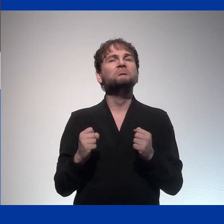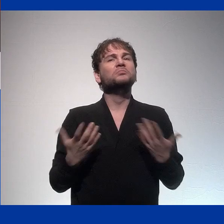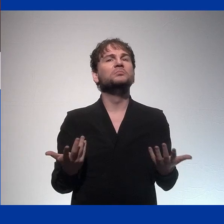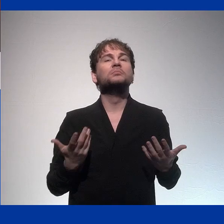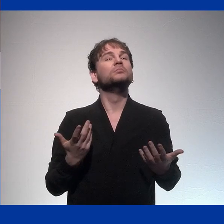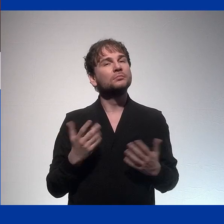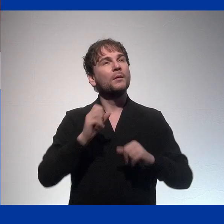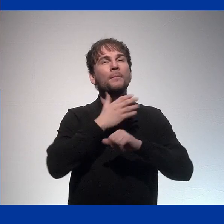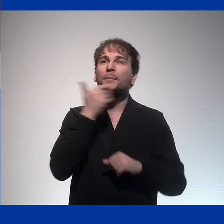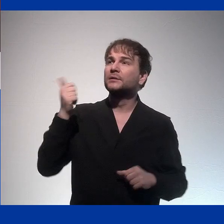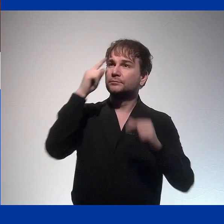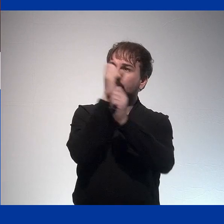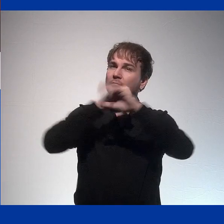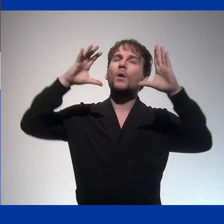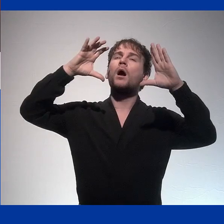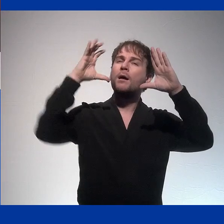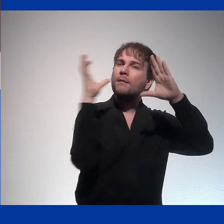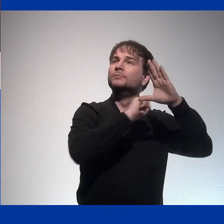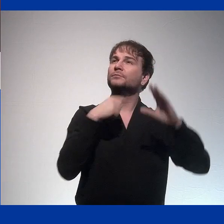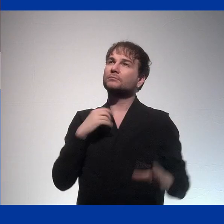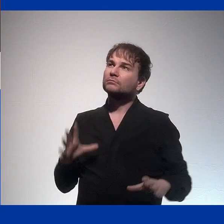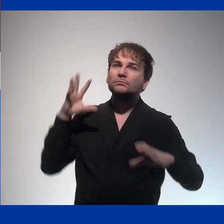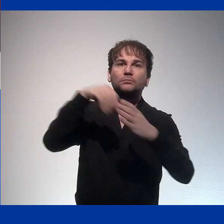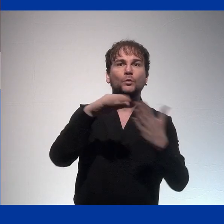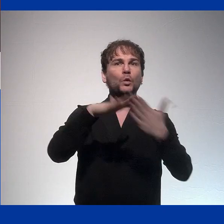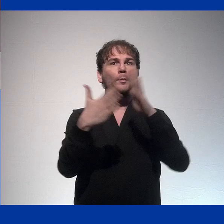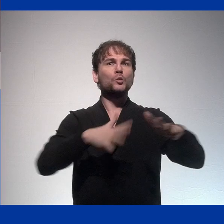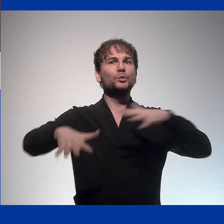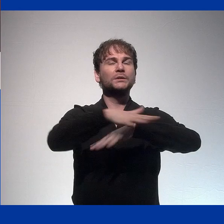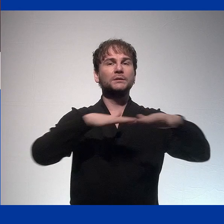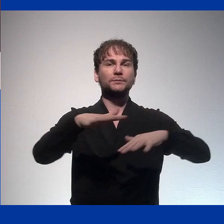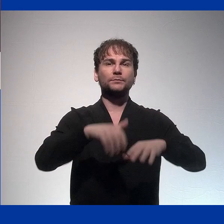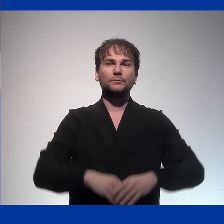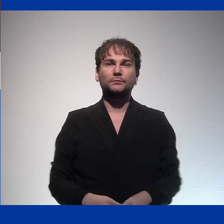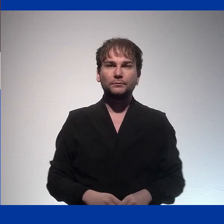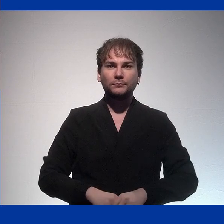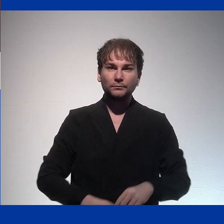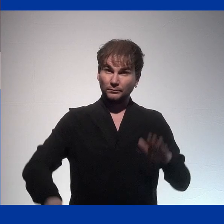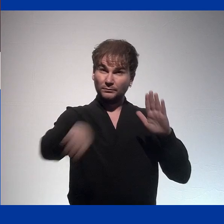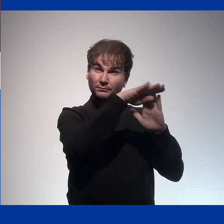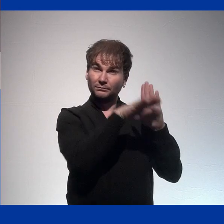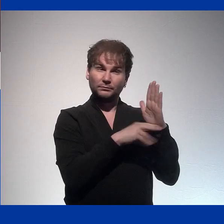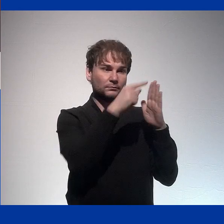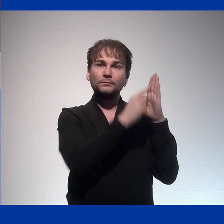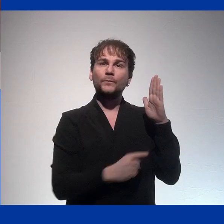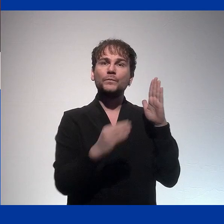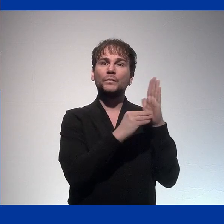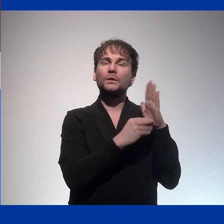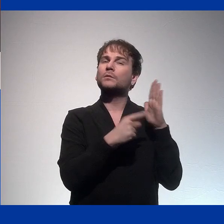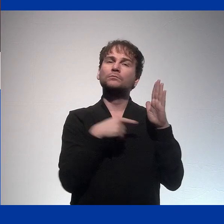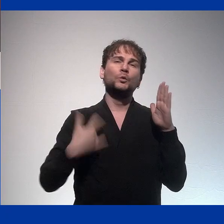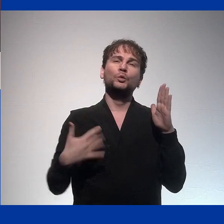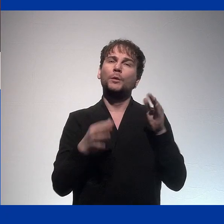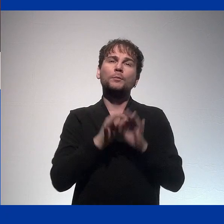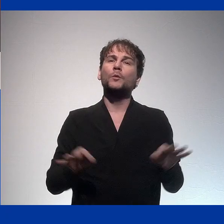to achieve that. We think that it is really important that all the great ideas from this process don't stay here, but